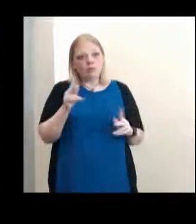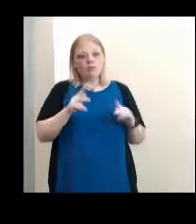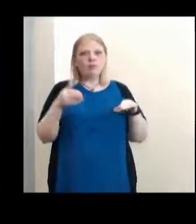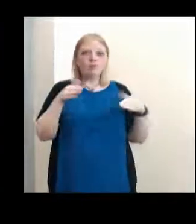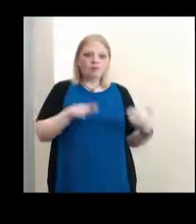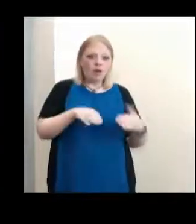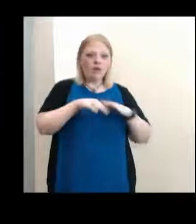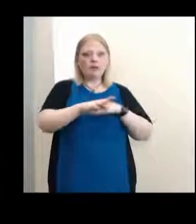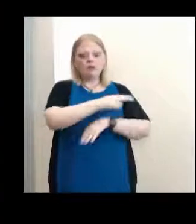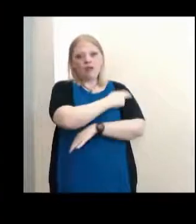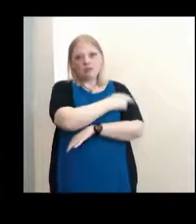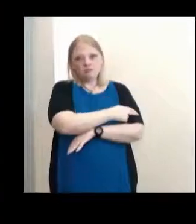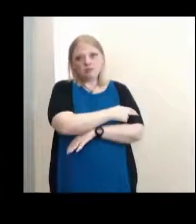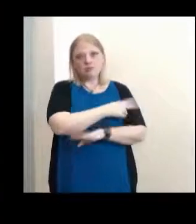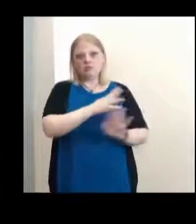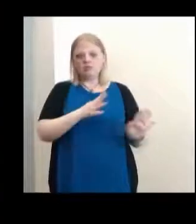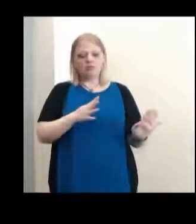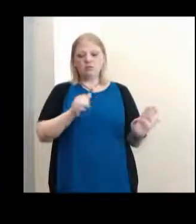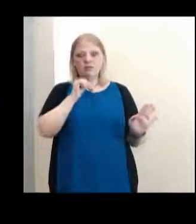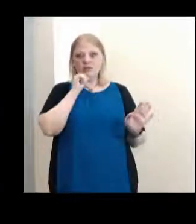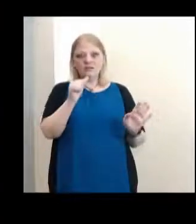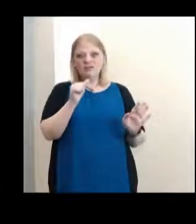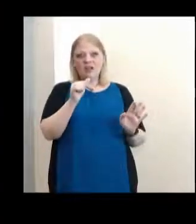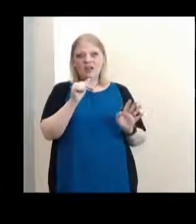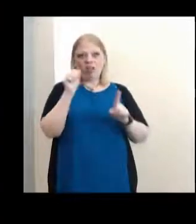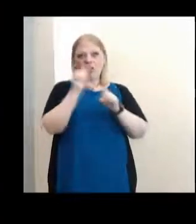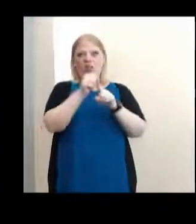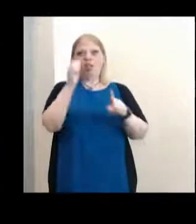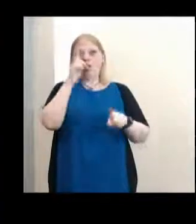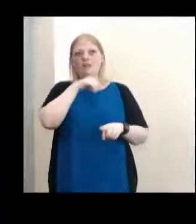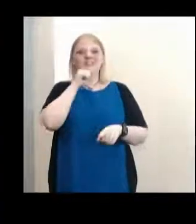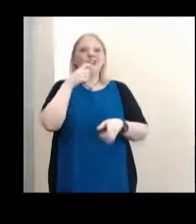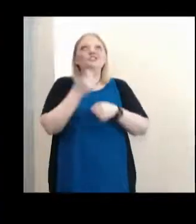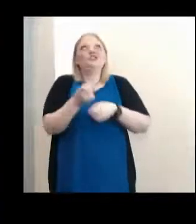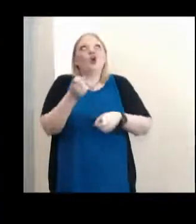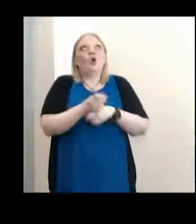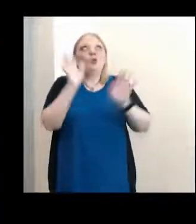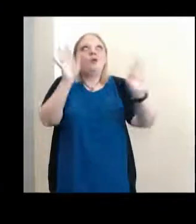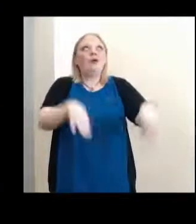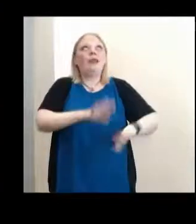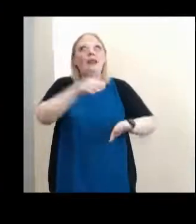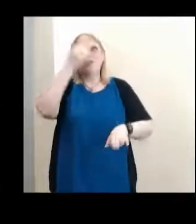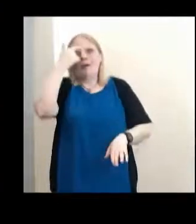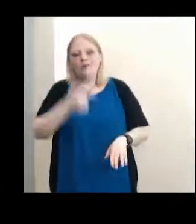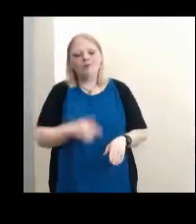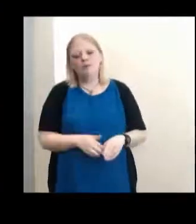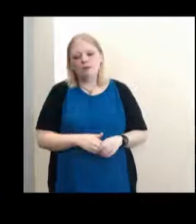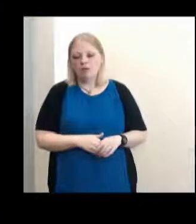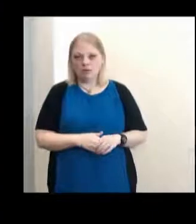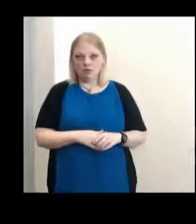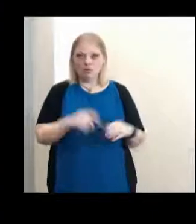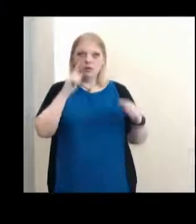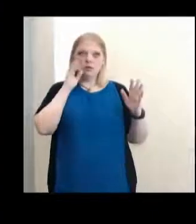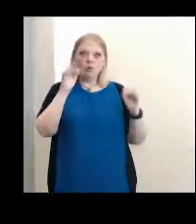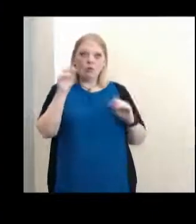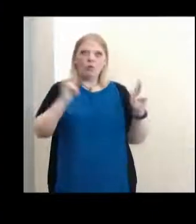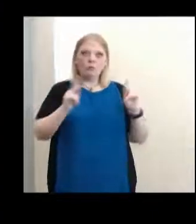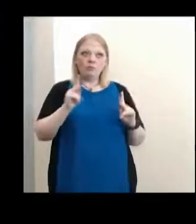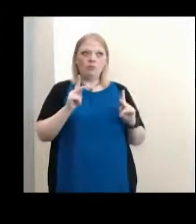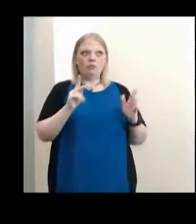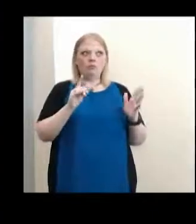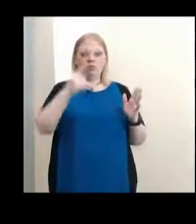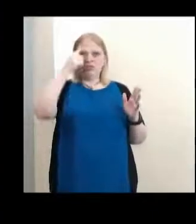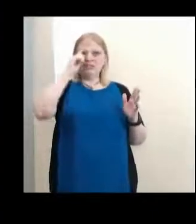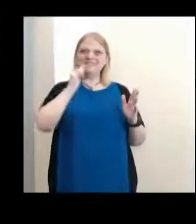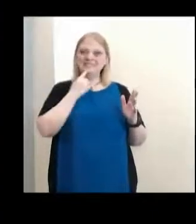number of hospitalizations. This is not a hoax. It is not a joke. And I hope that people take it seriously